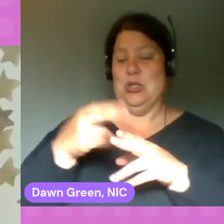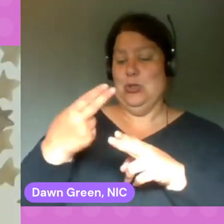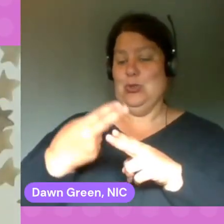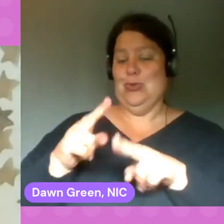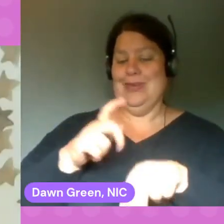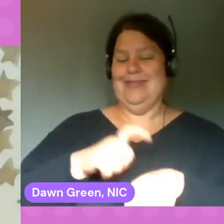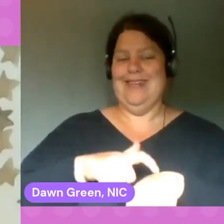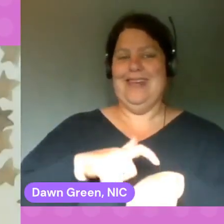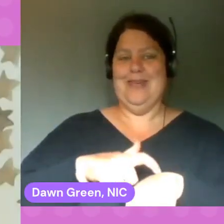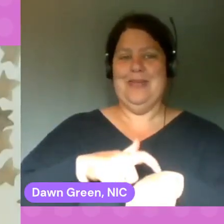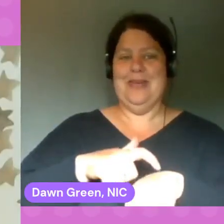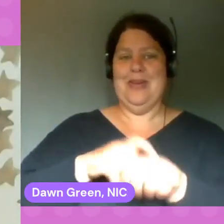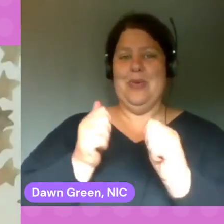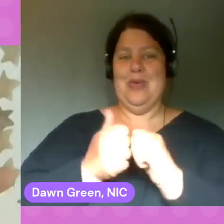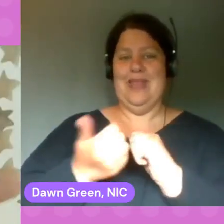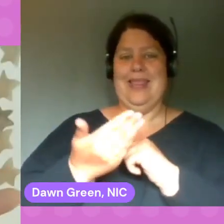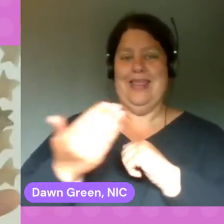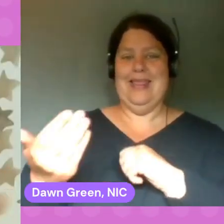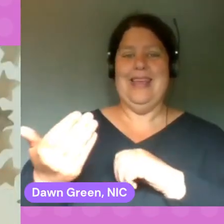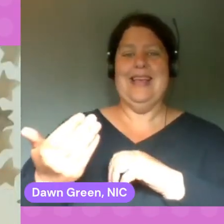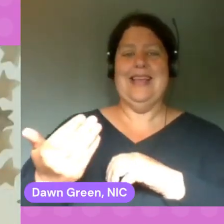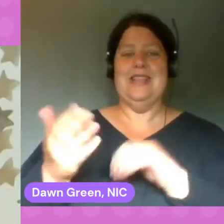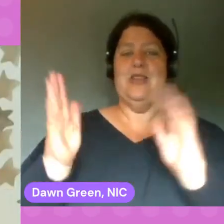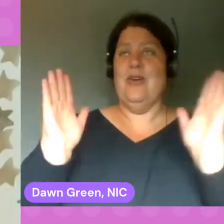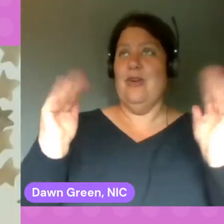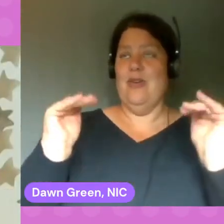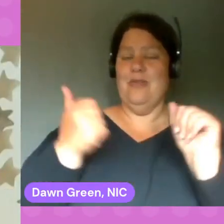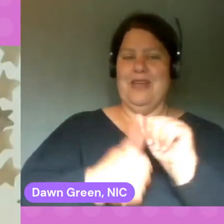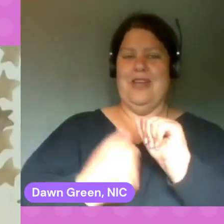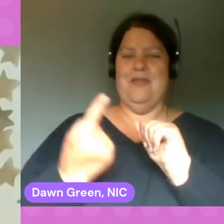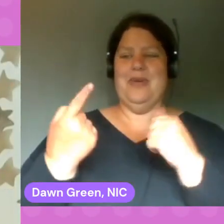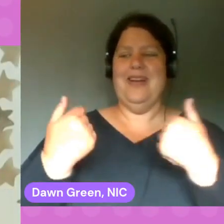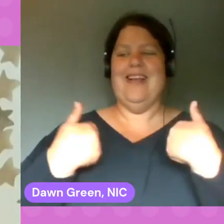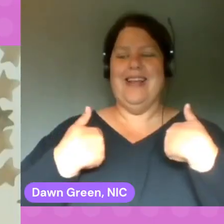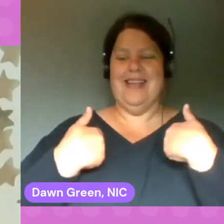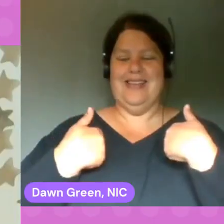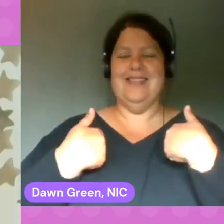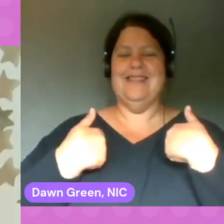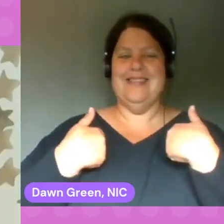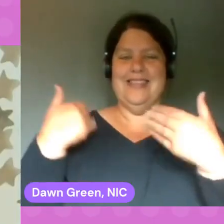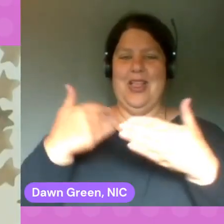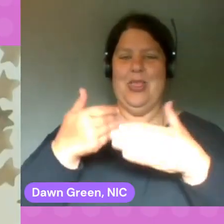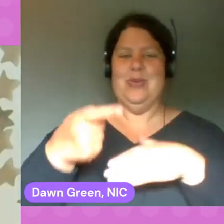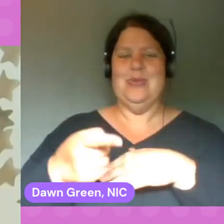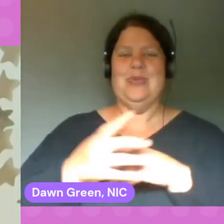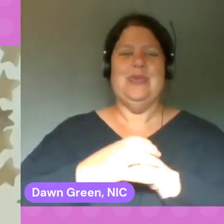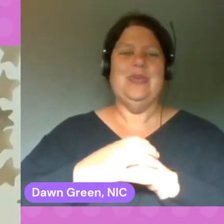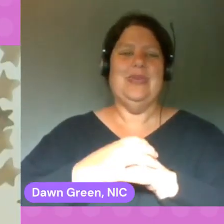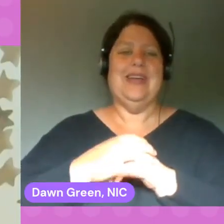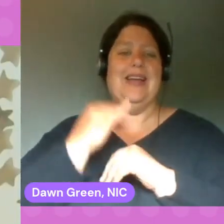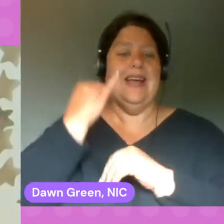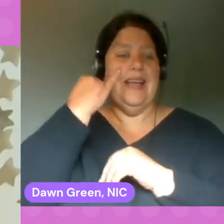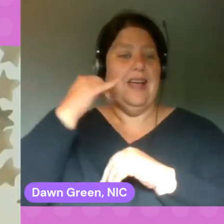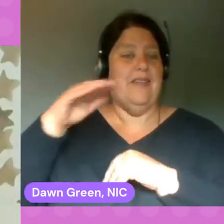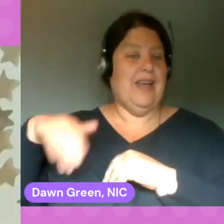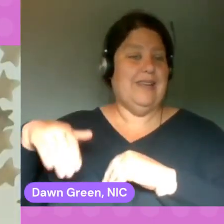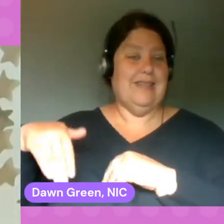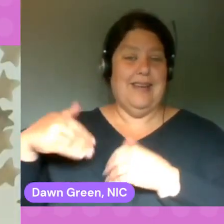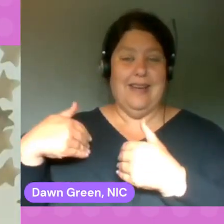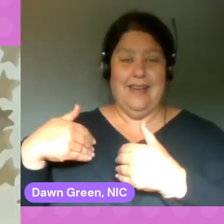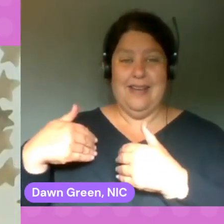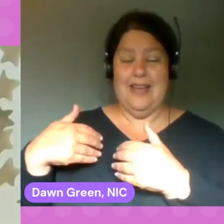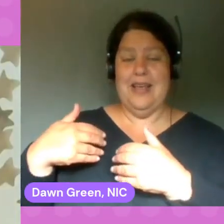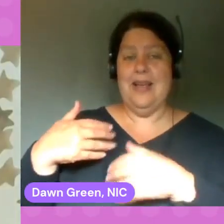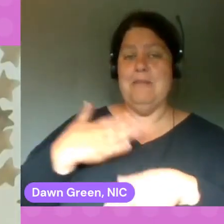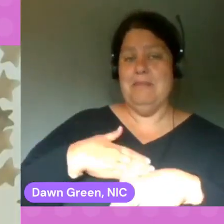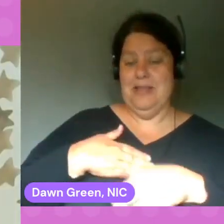of time with the materials that hopefully everyone has right around them. So if you haven't already, you can take